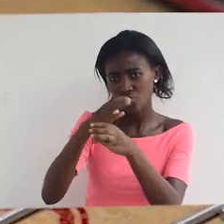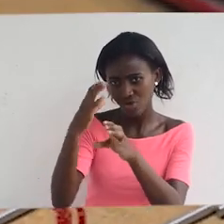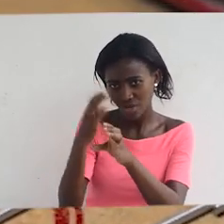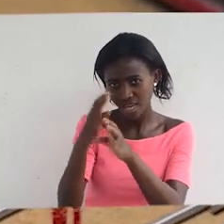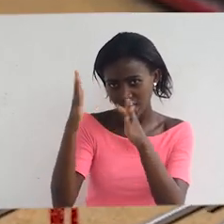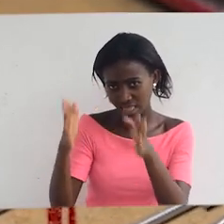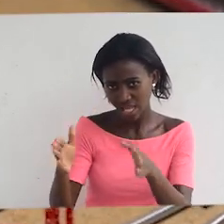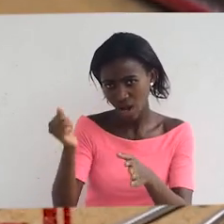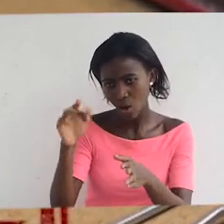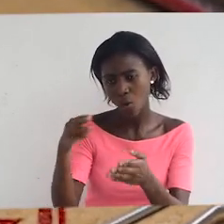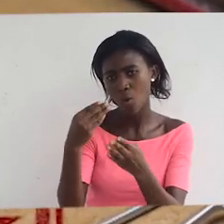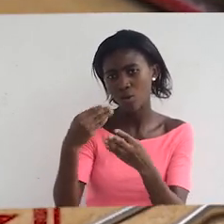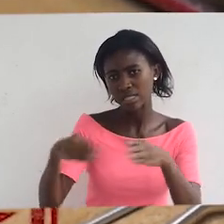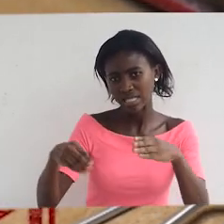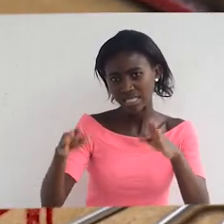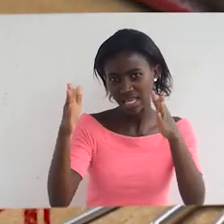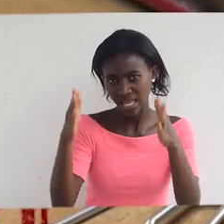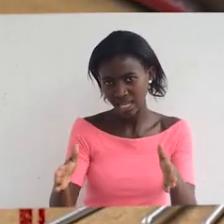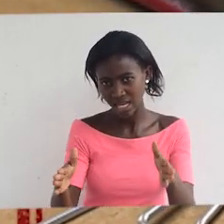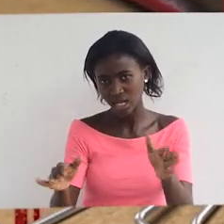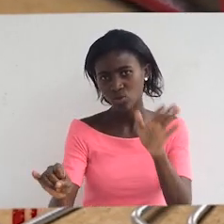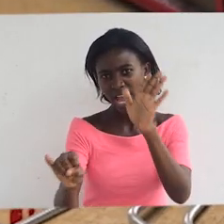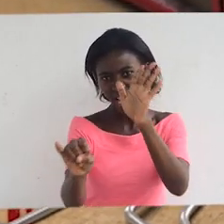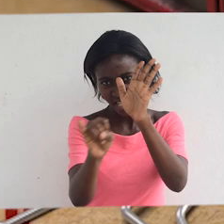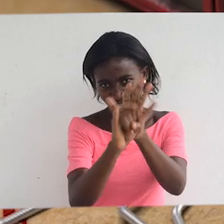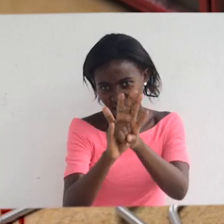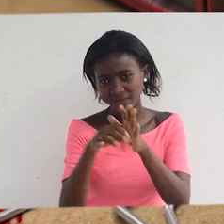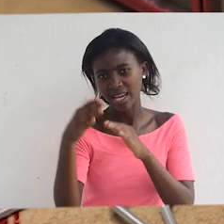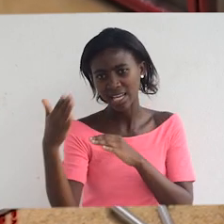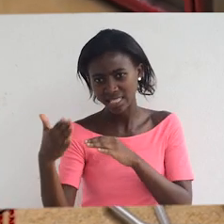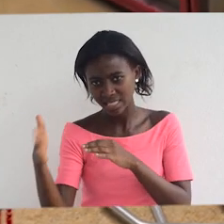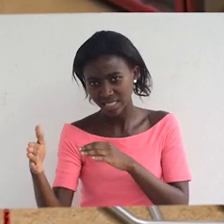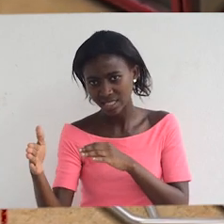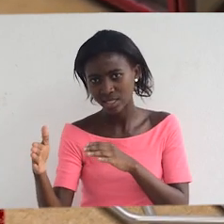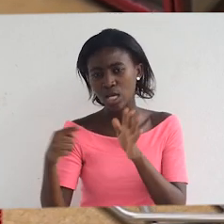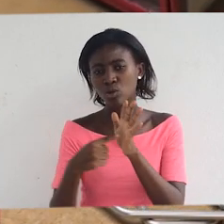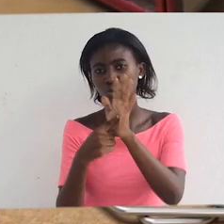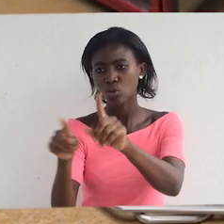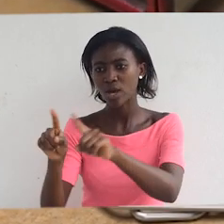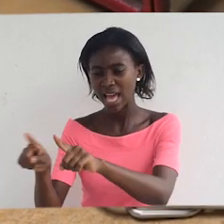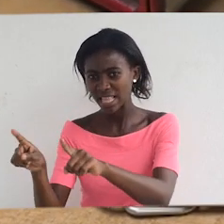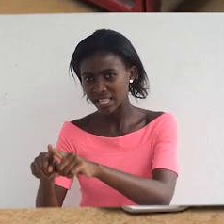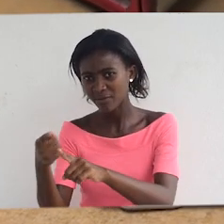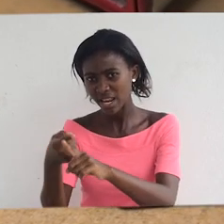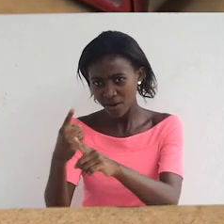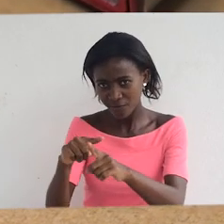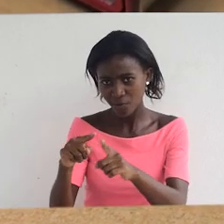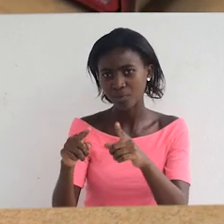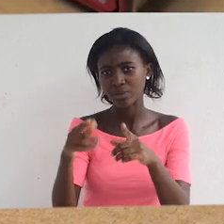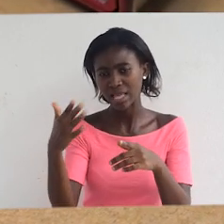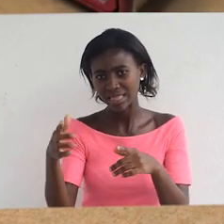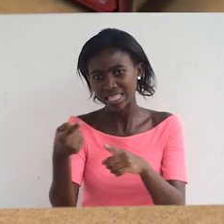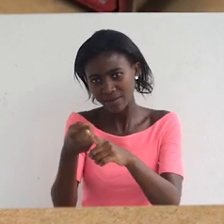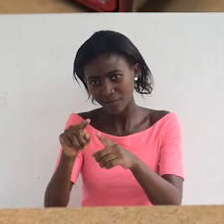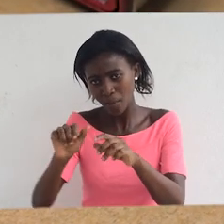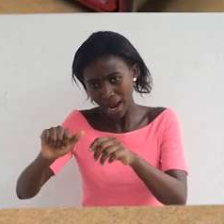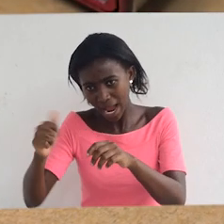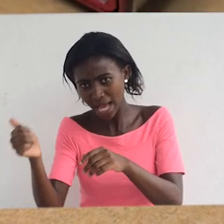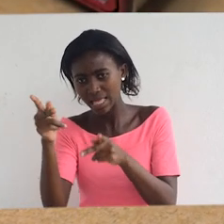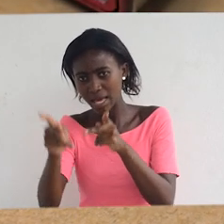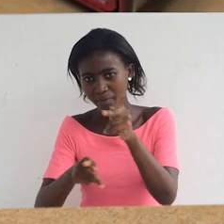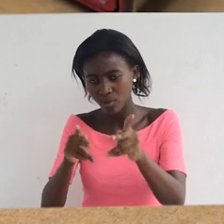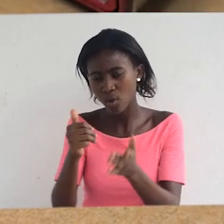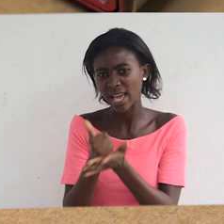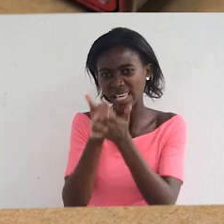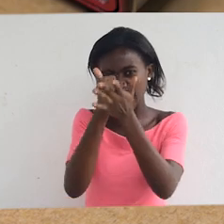seller to identify his goods and distinguish them from that of others. It helps consumers